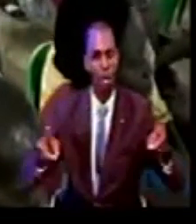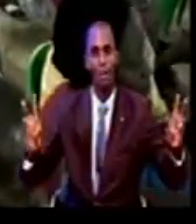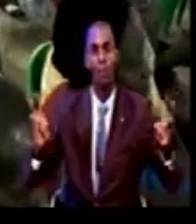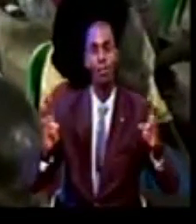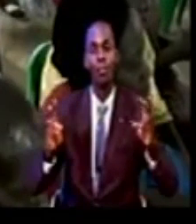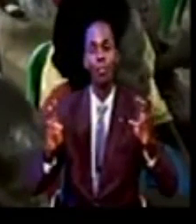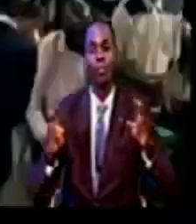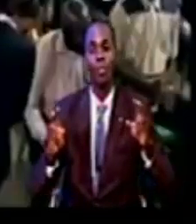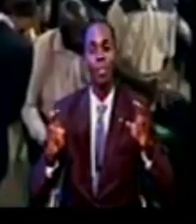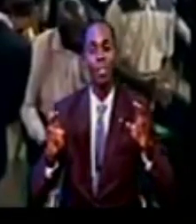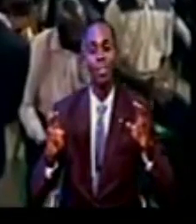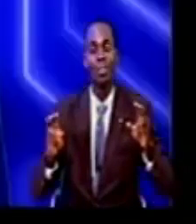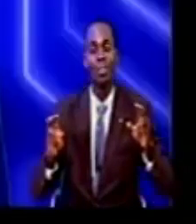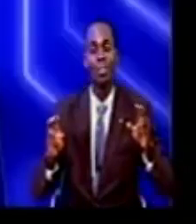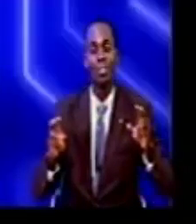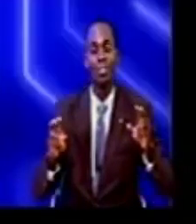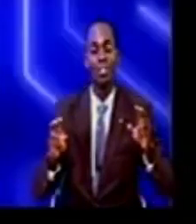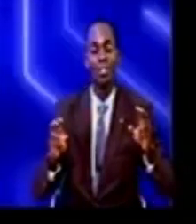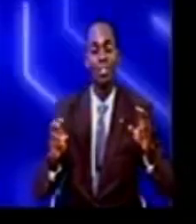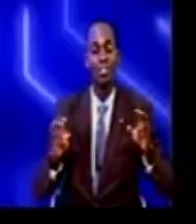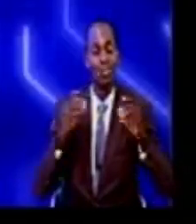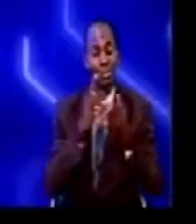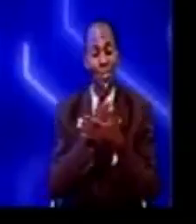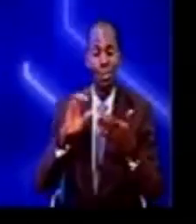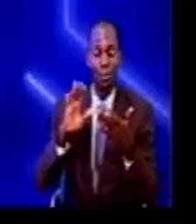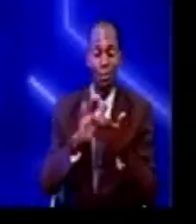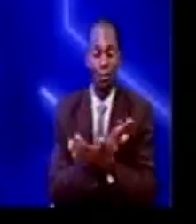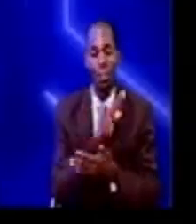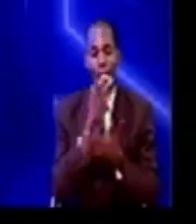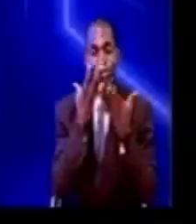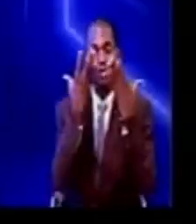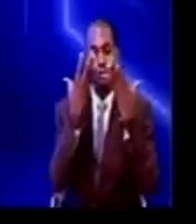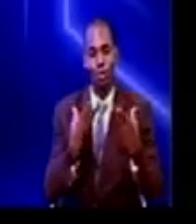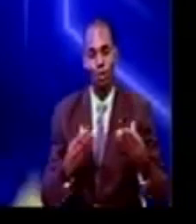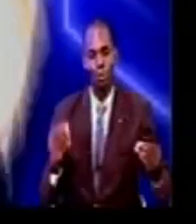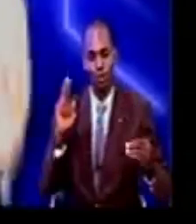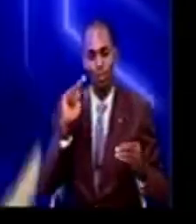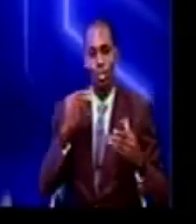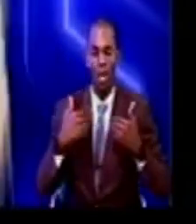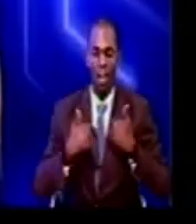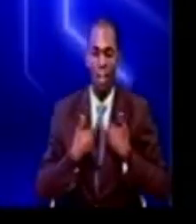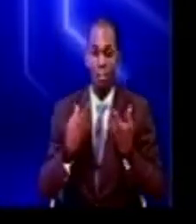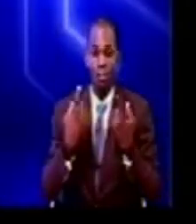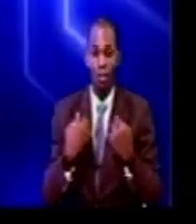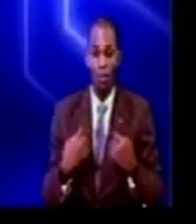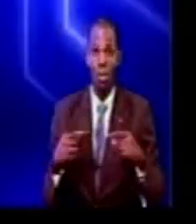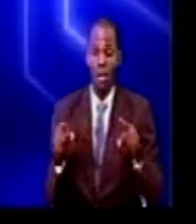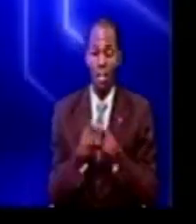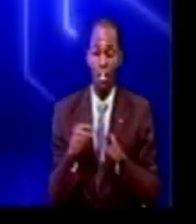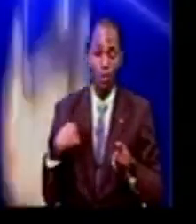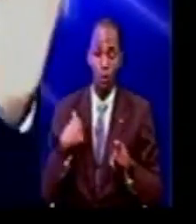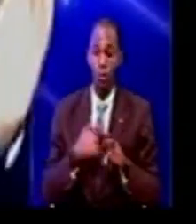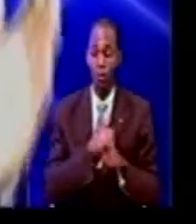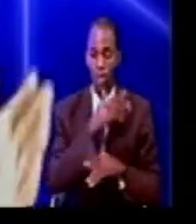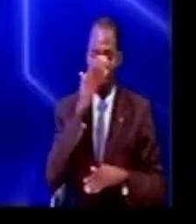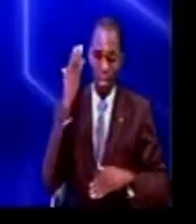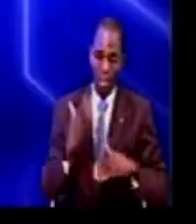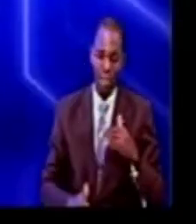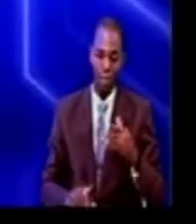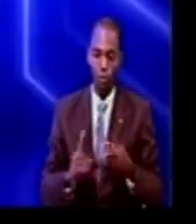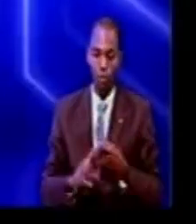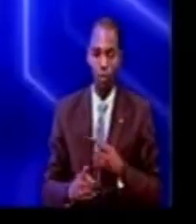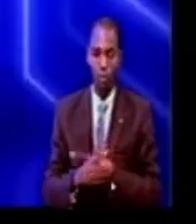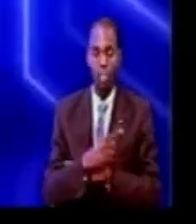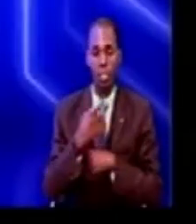all countries globally. Divine solution for all has come. So as we are